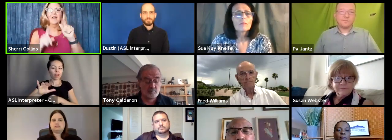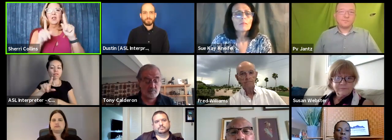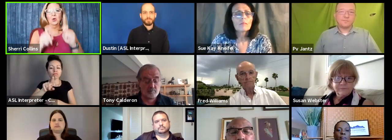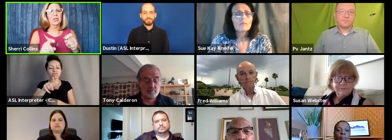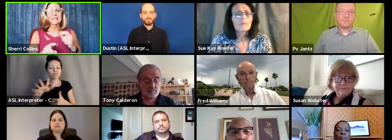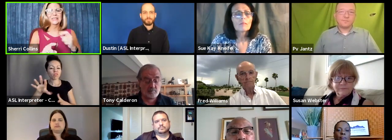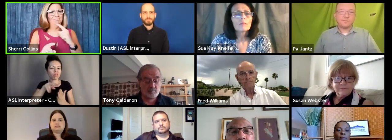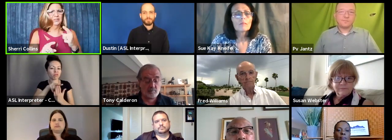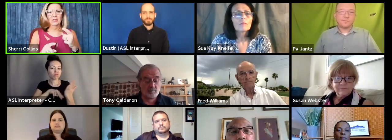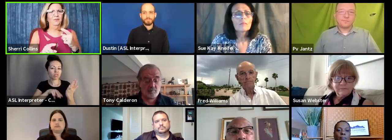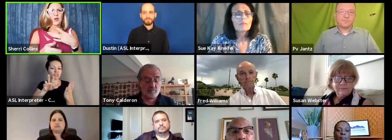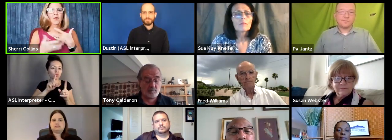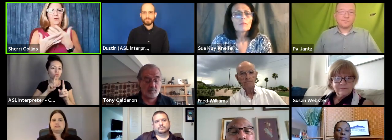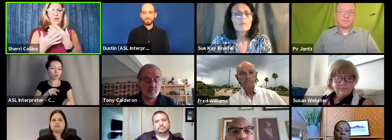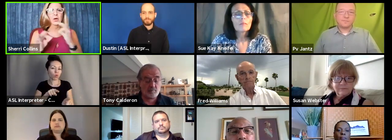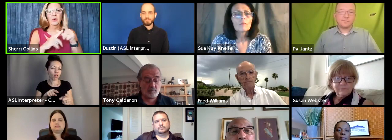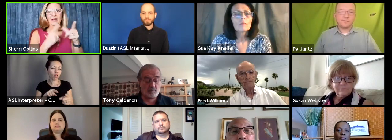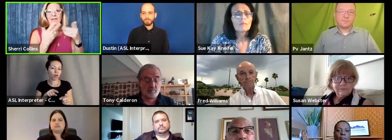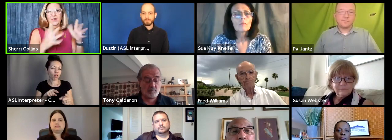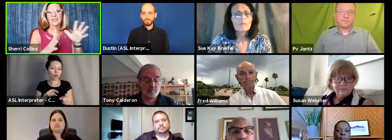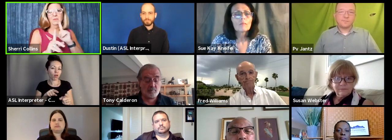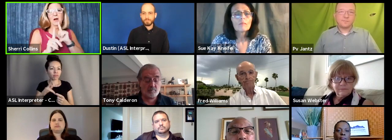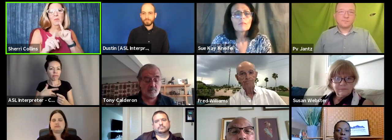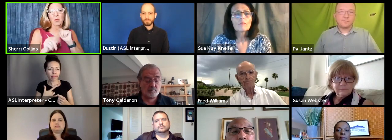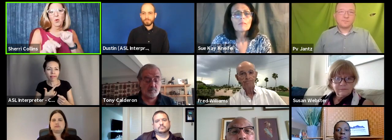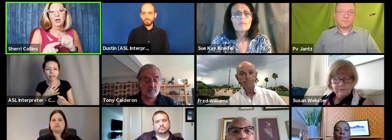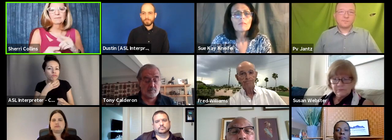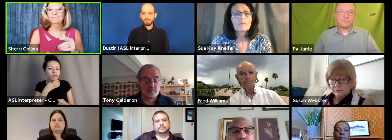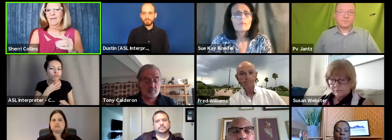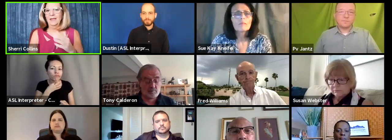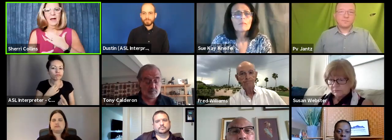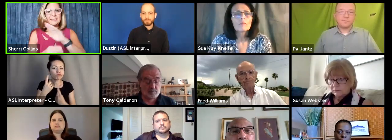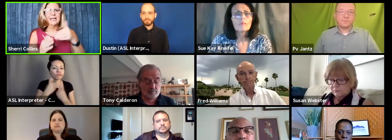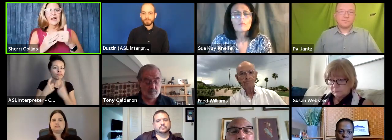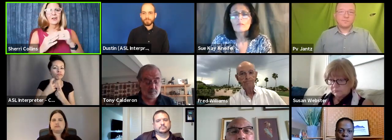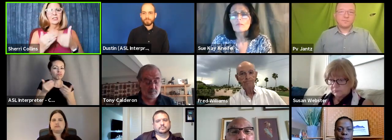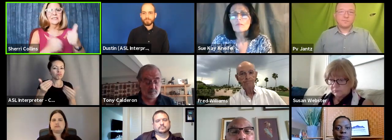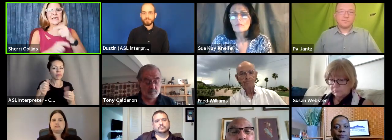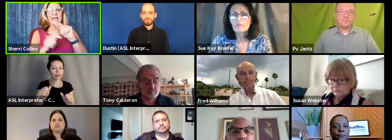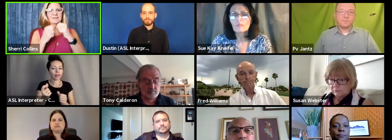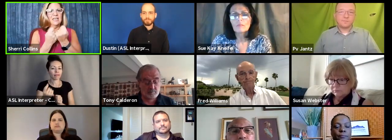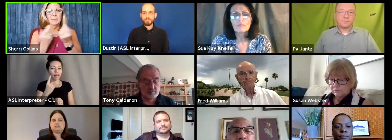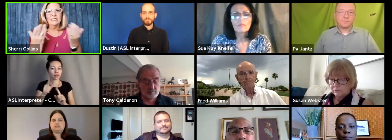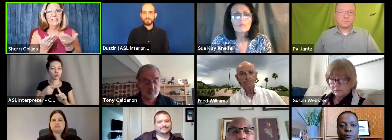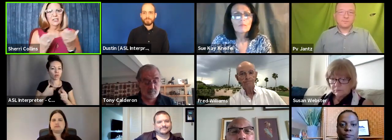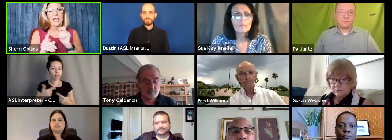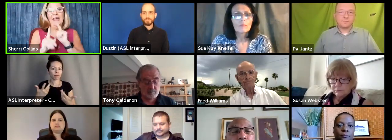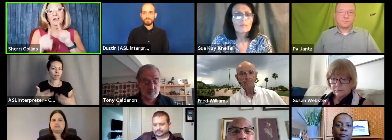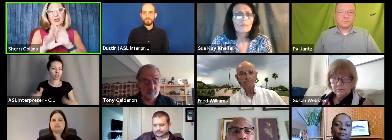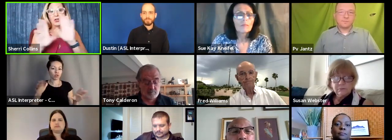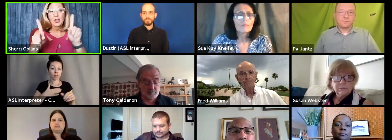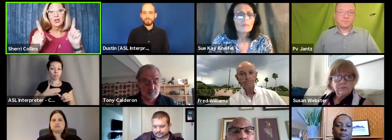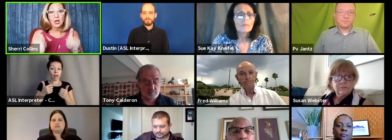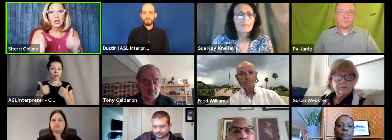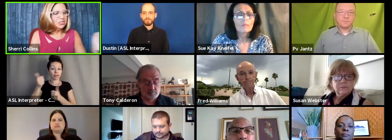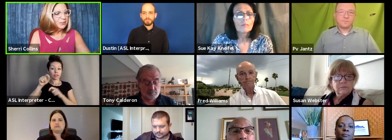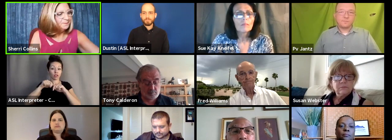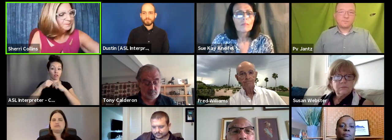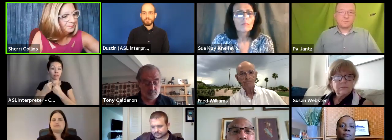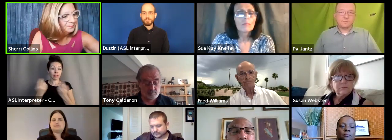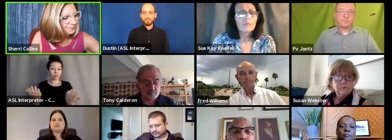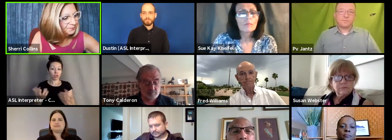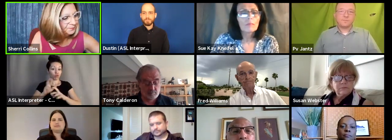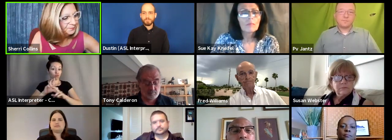you have any other questions, feel free when I finish my report. And my entire executive team is here to answer your